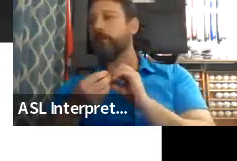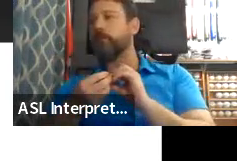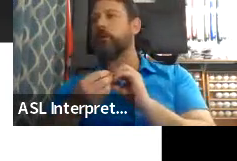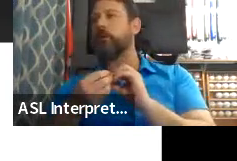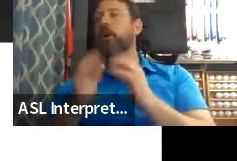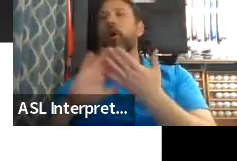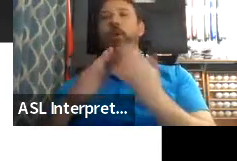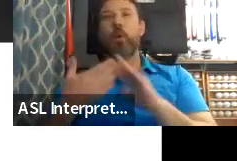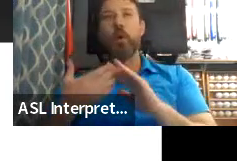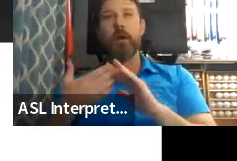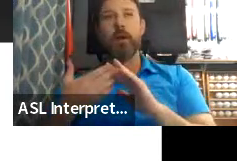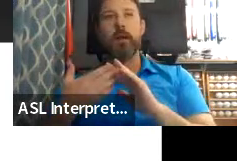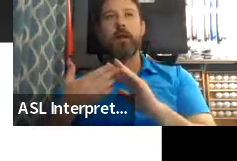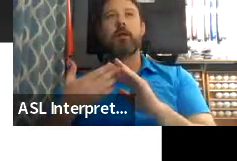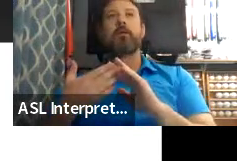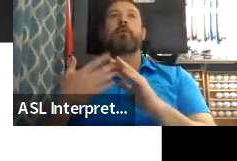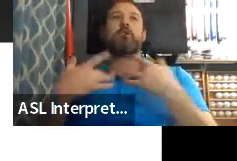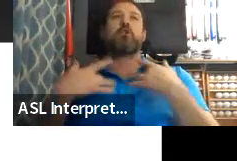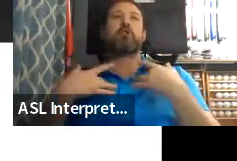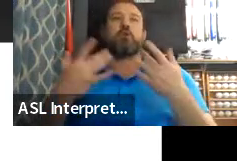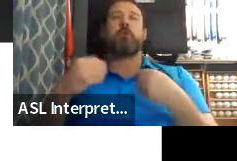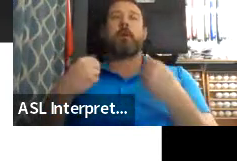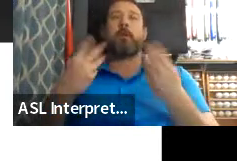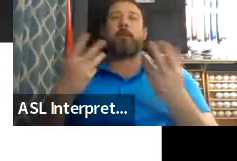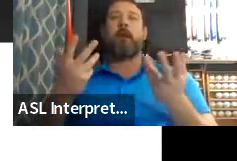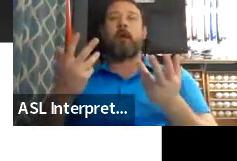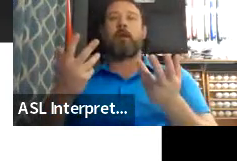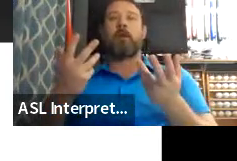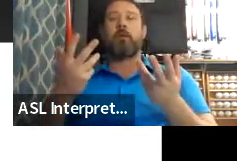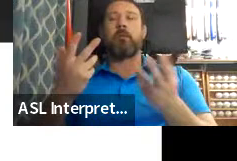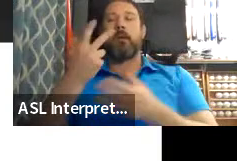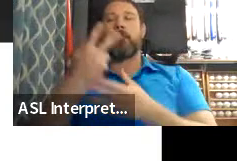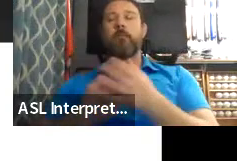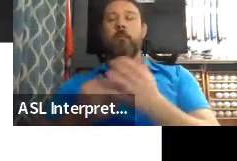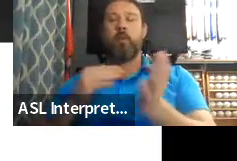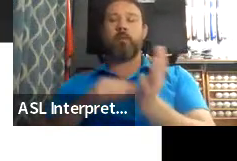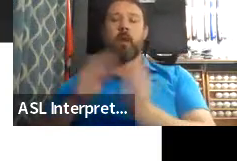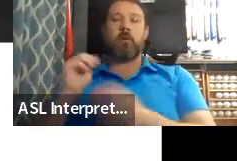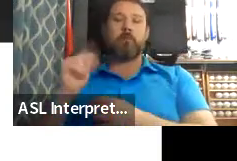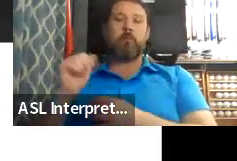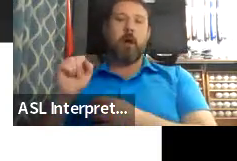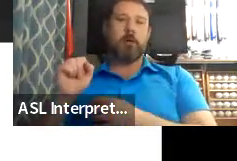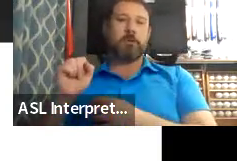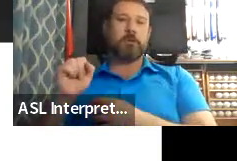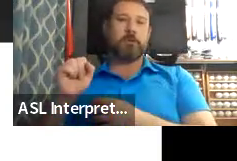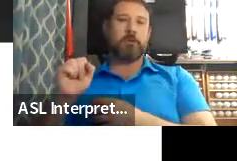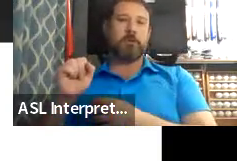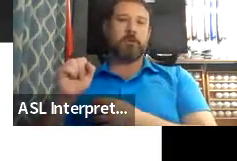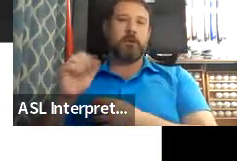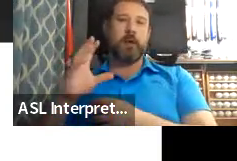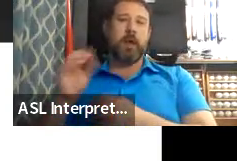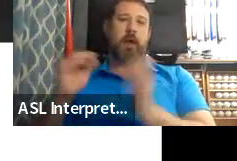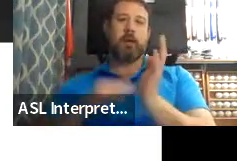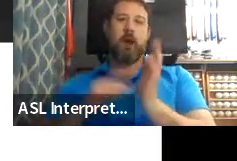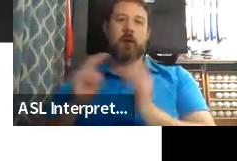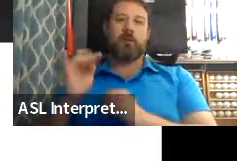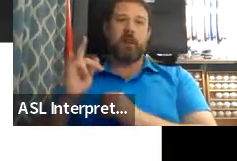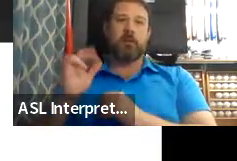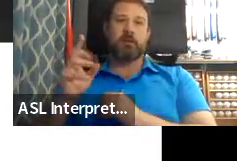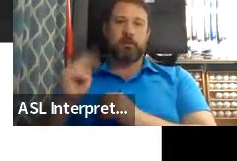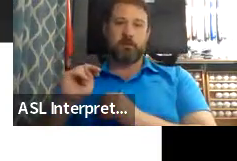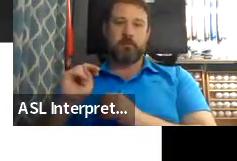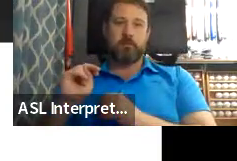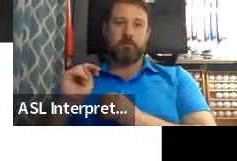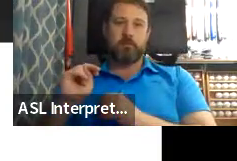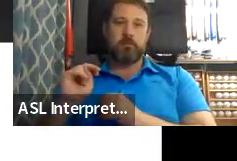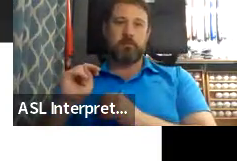in the community. That's usually provided by both Dr. Moss and Dr. Nielsen, and they will